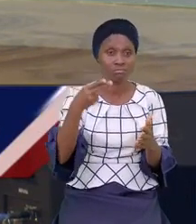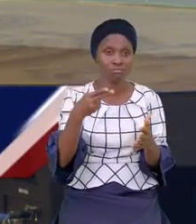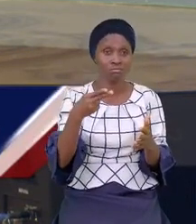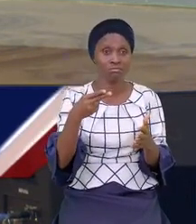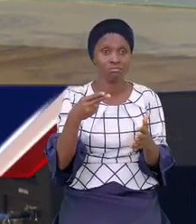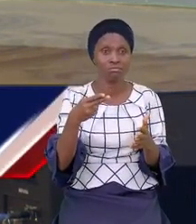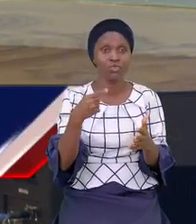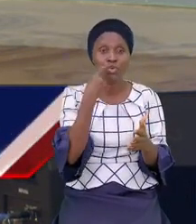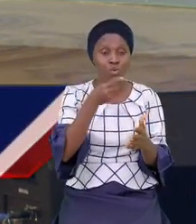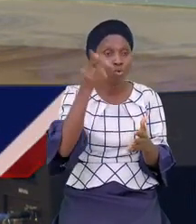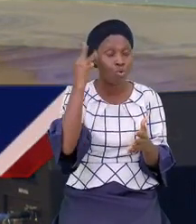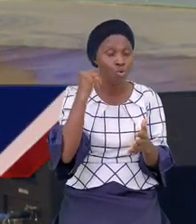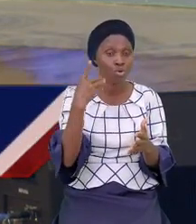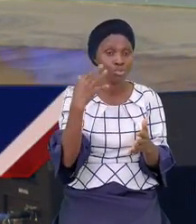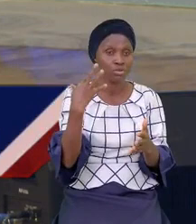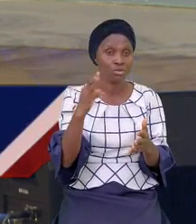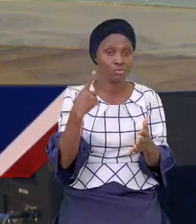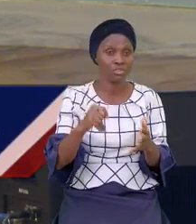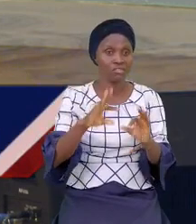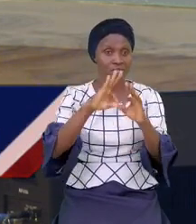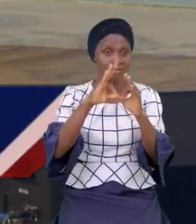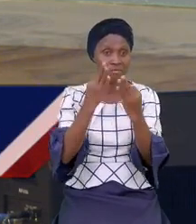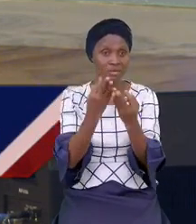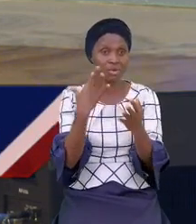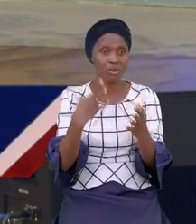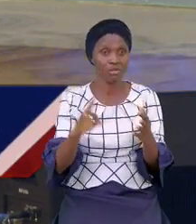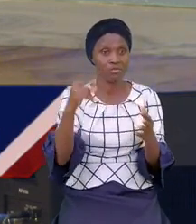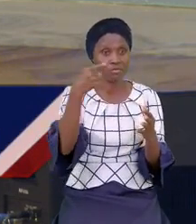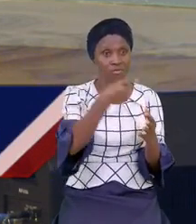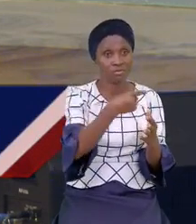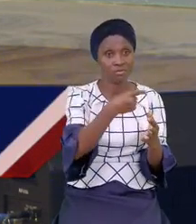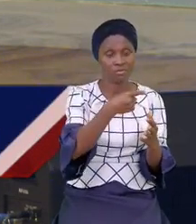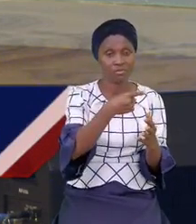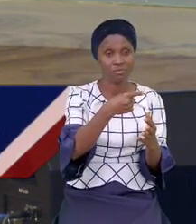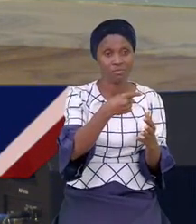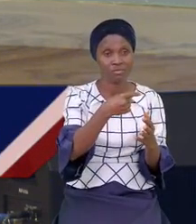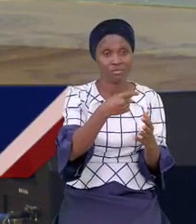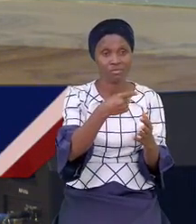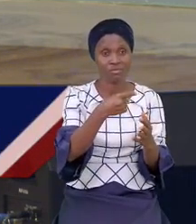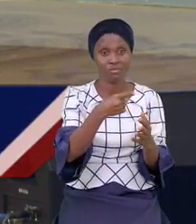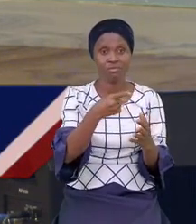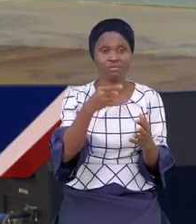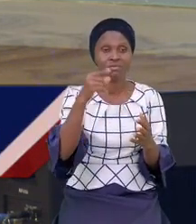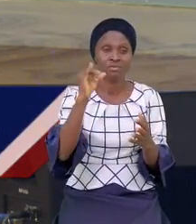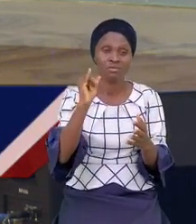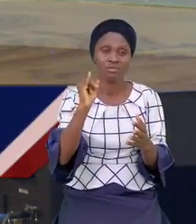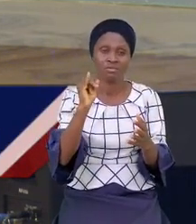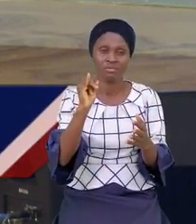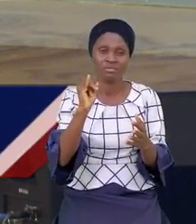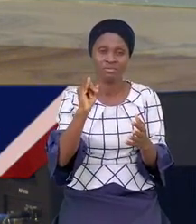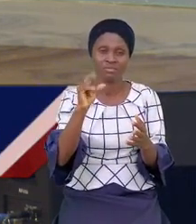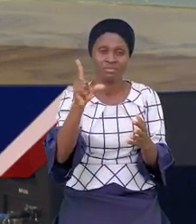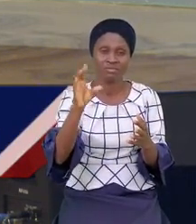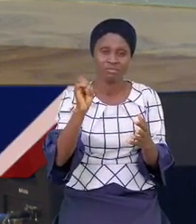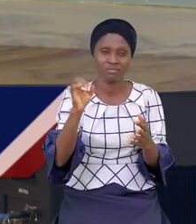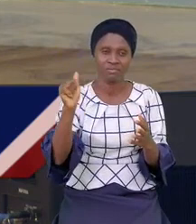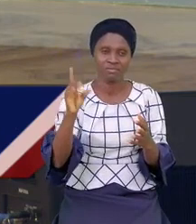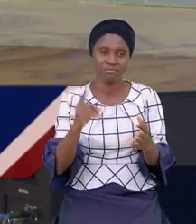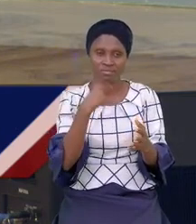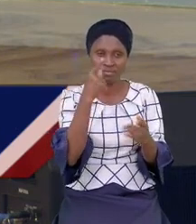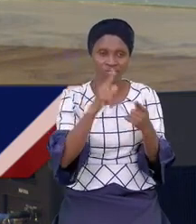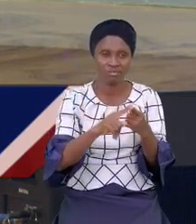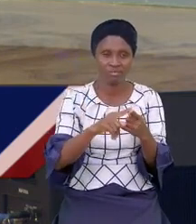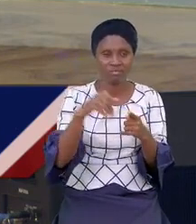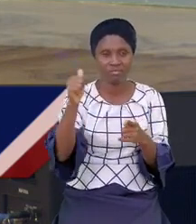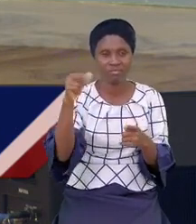the inhabitants of Gilead, said unto Ahab, as the Lord